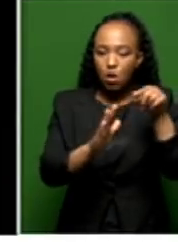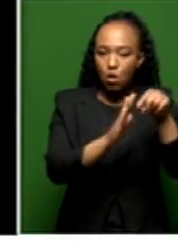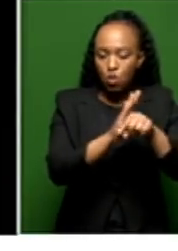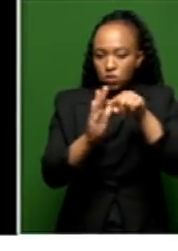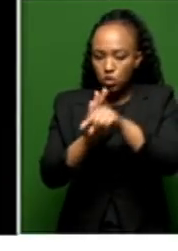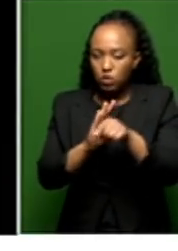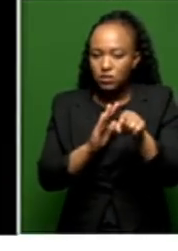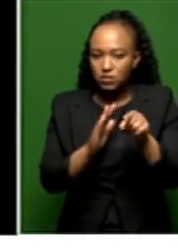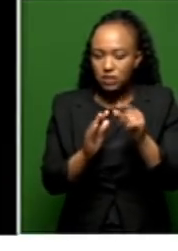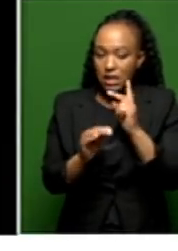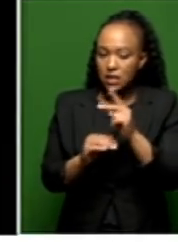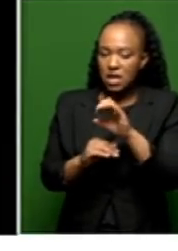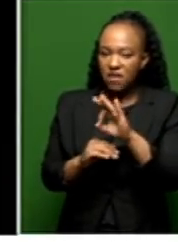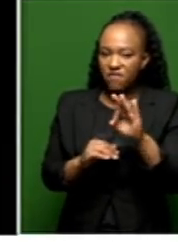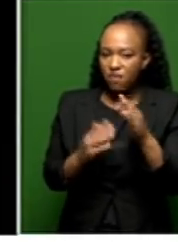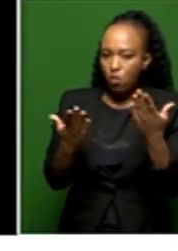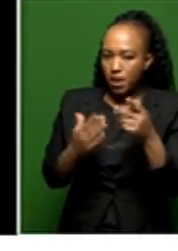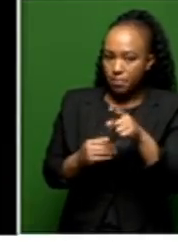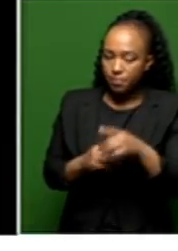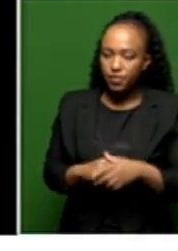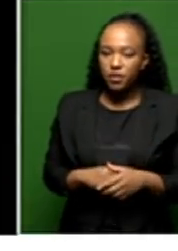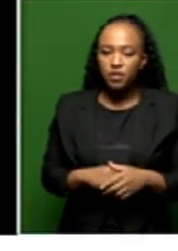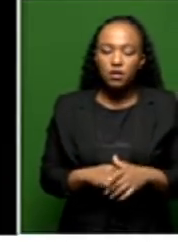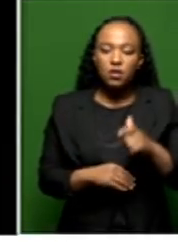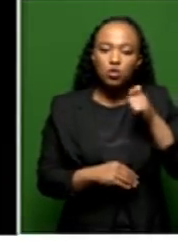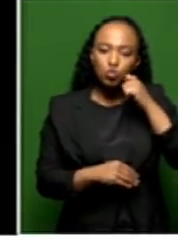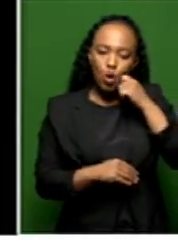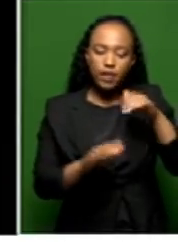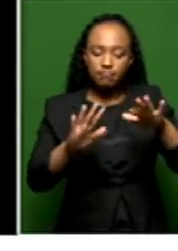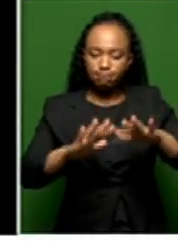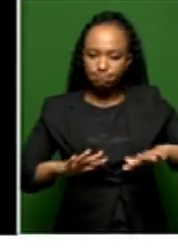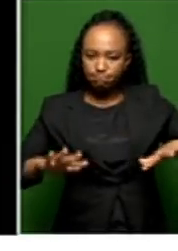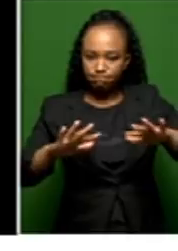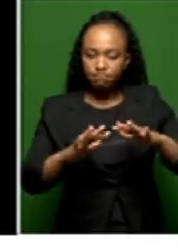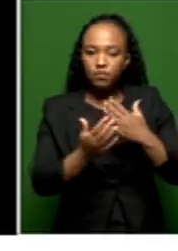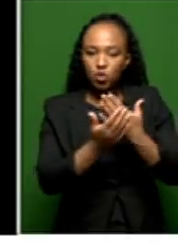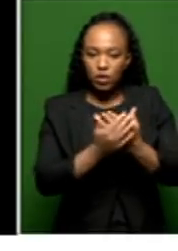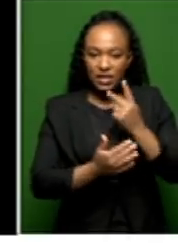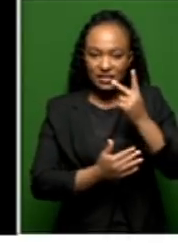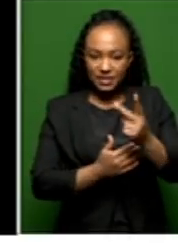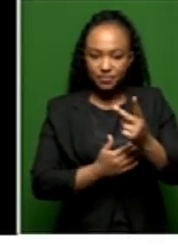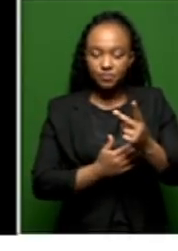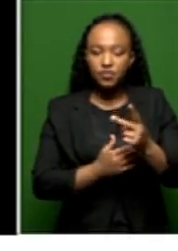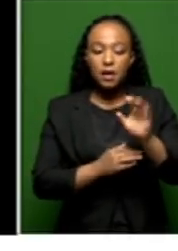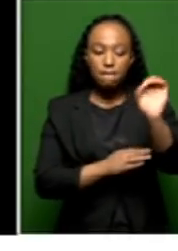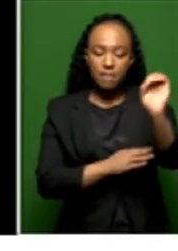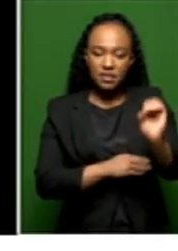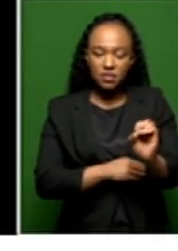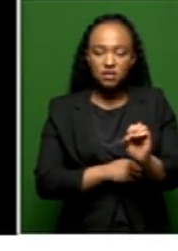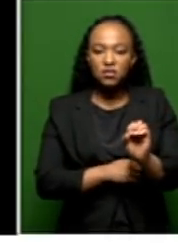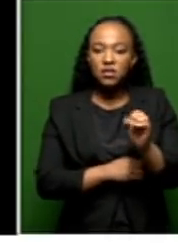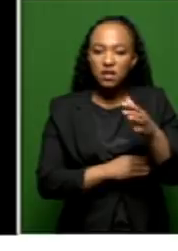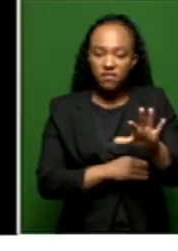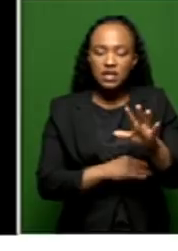and let's see where the EFF is there. Yeah, with Tshwane, you can also see that the percentage of VDs that has